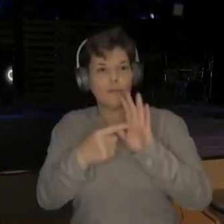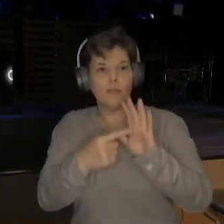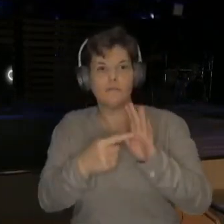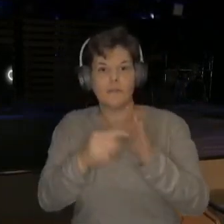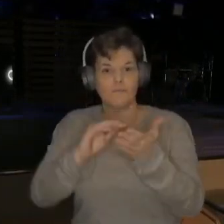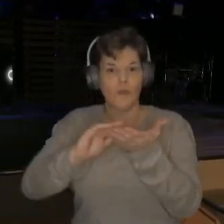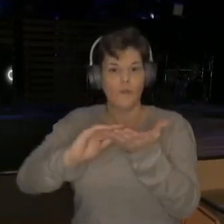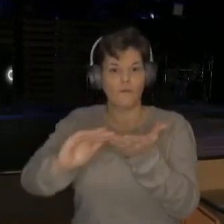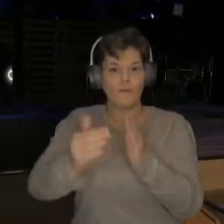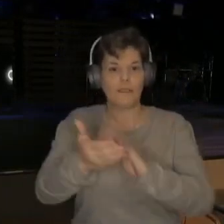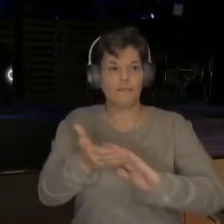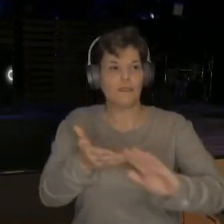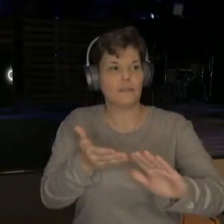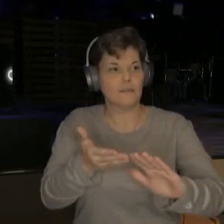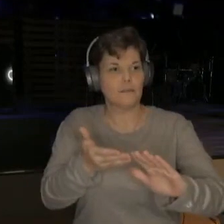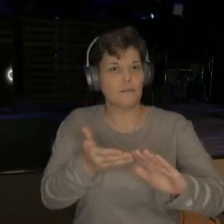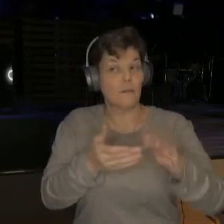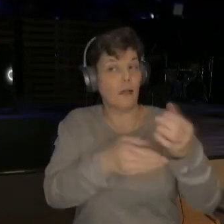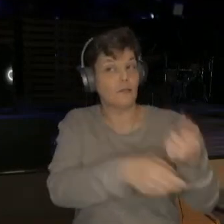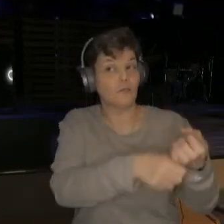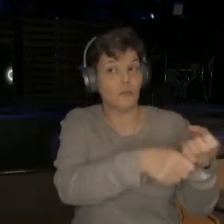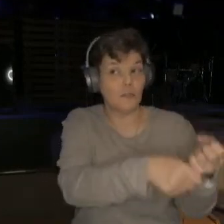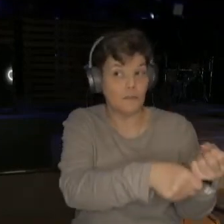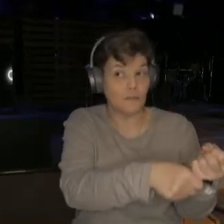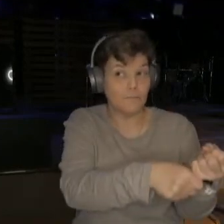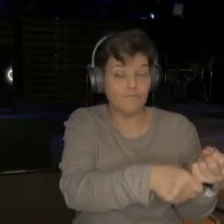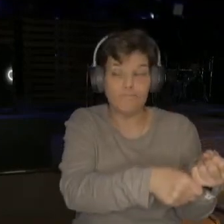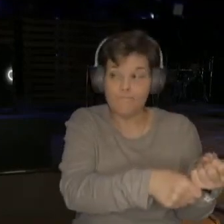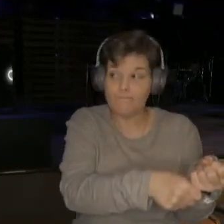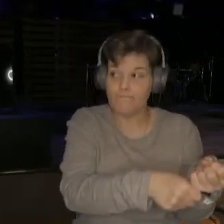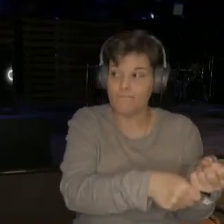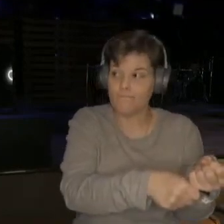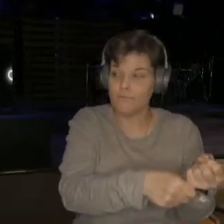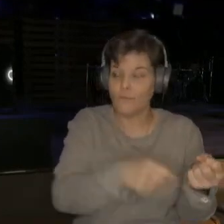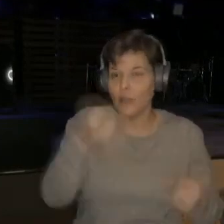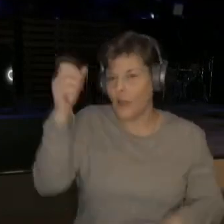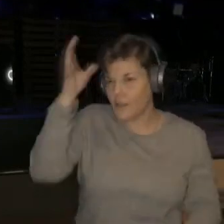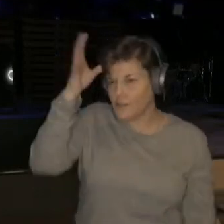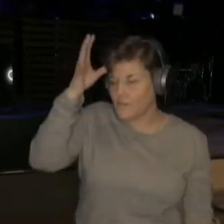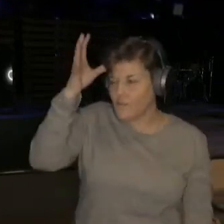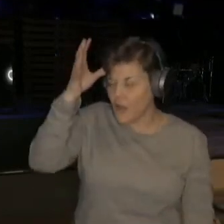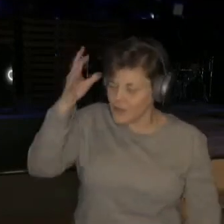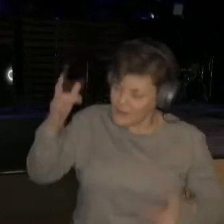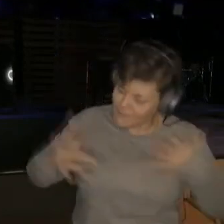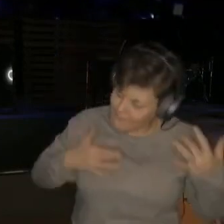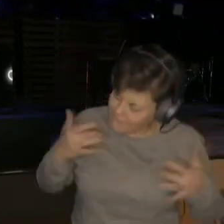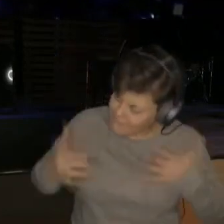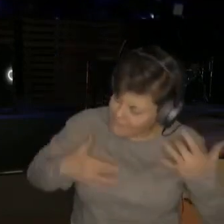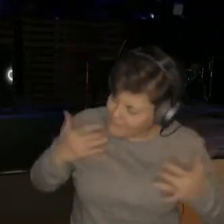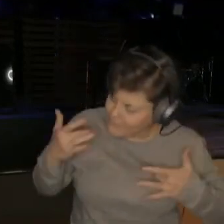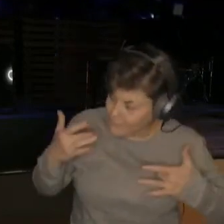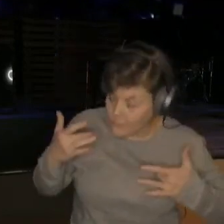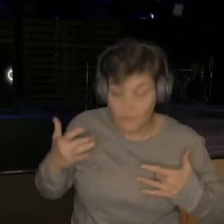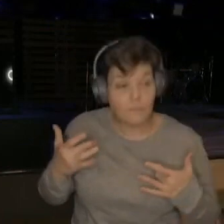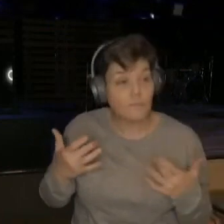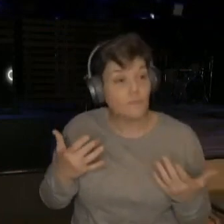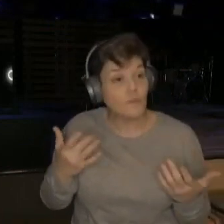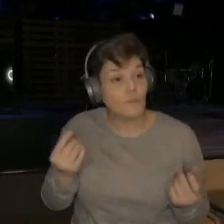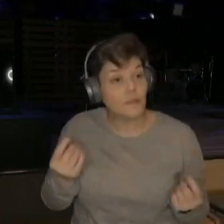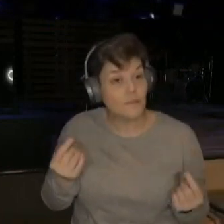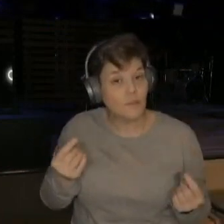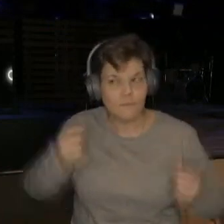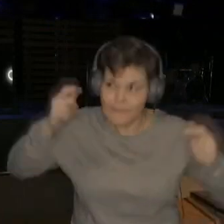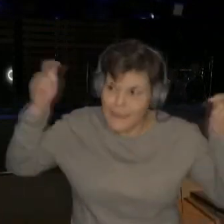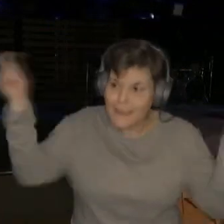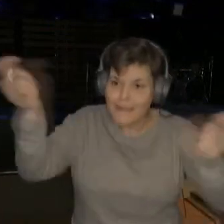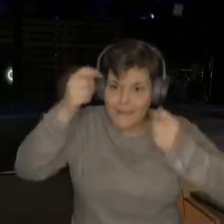The father is overjoyed to have his lost son back and throws a tremendous celebration.